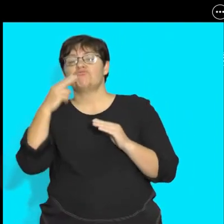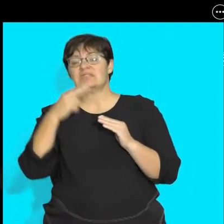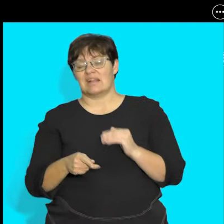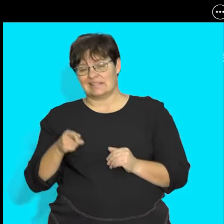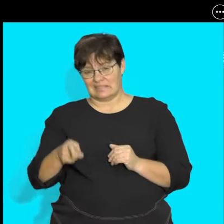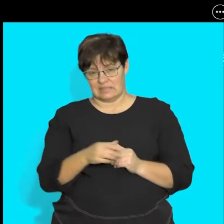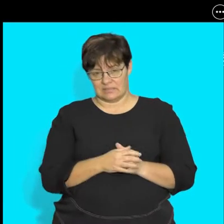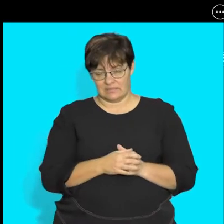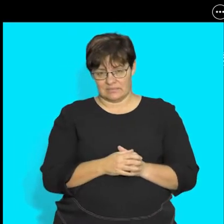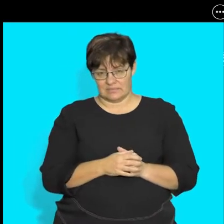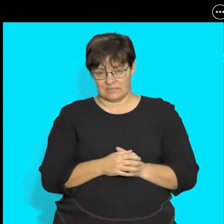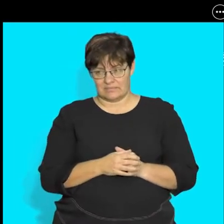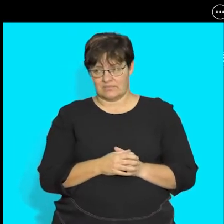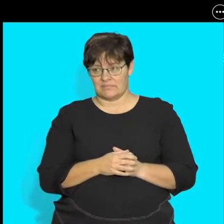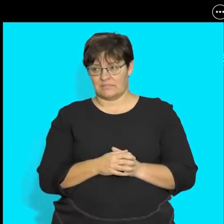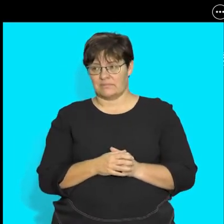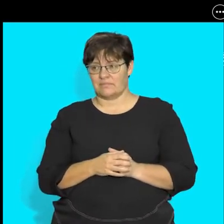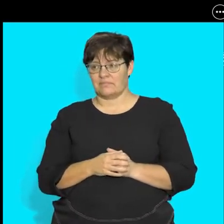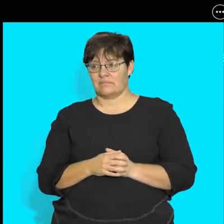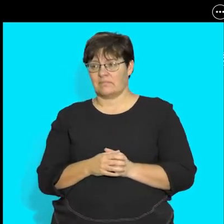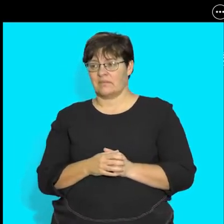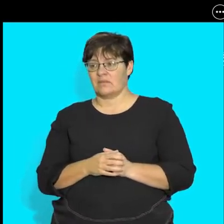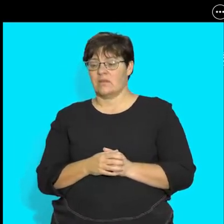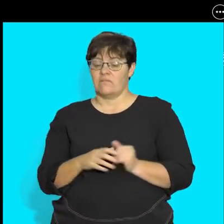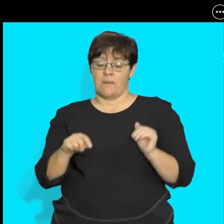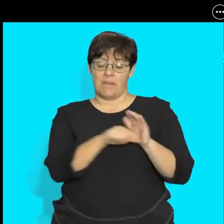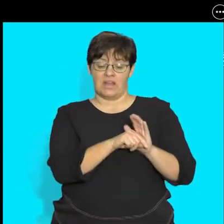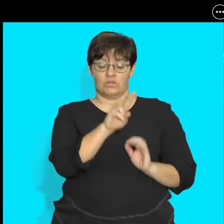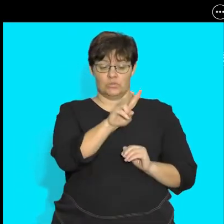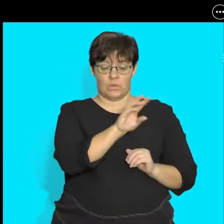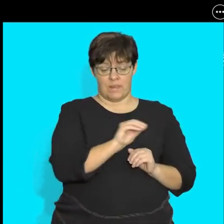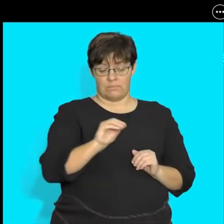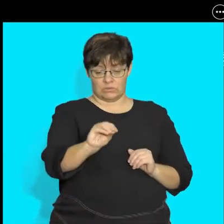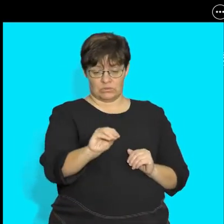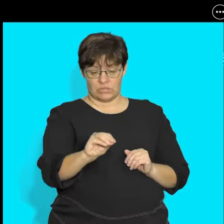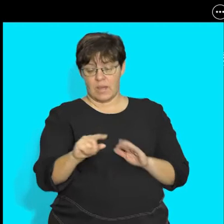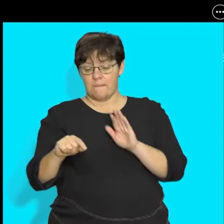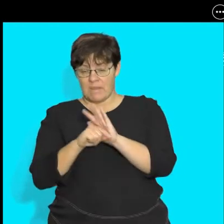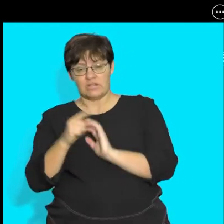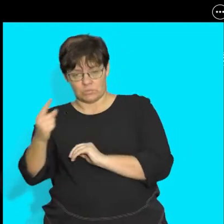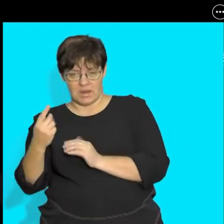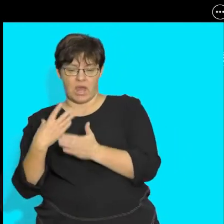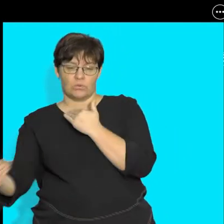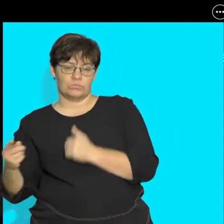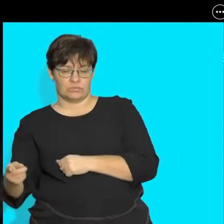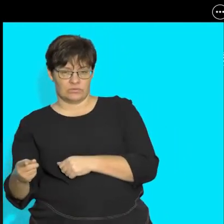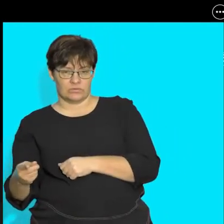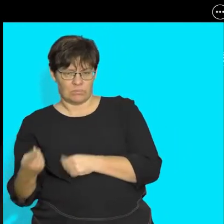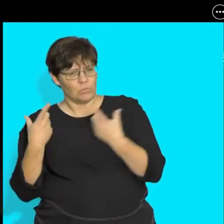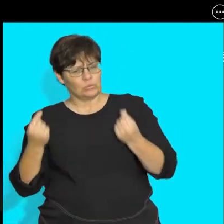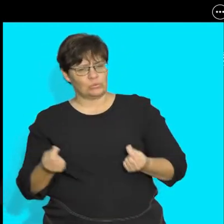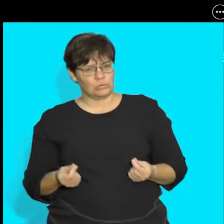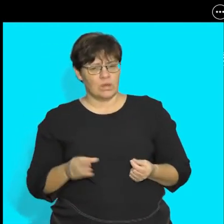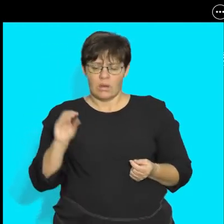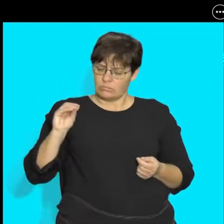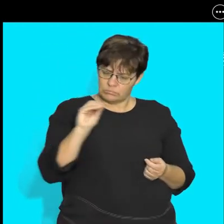the resulting output. And so if minus 2 is the input, minus 1 is going to be the output, and so